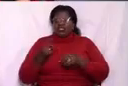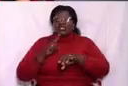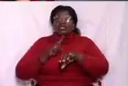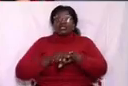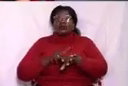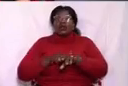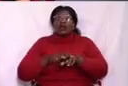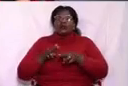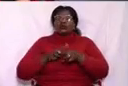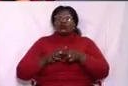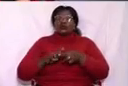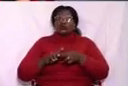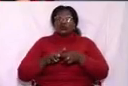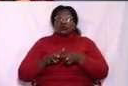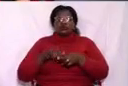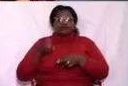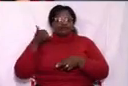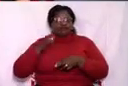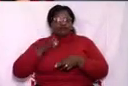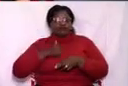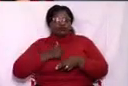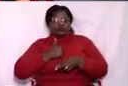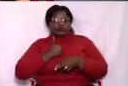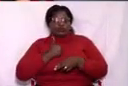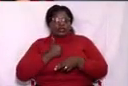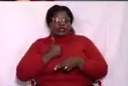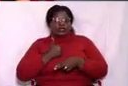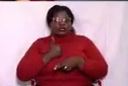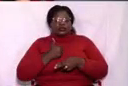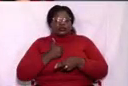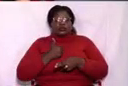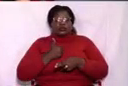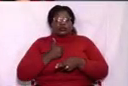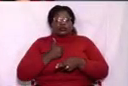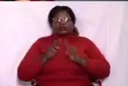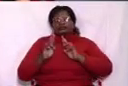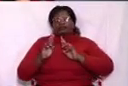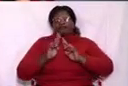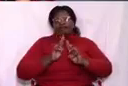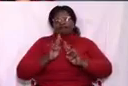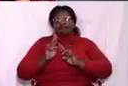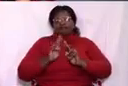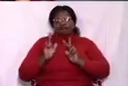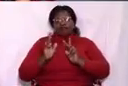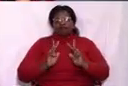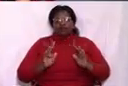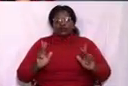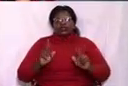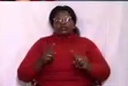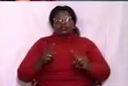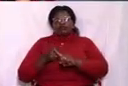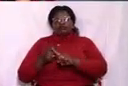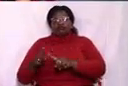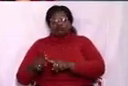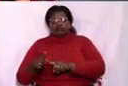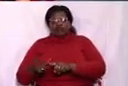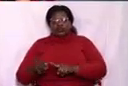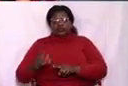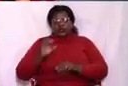get in contact with my clients via social media platforms,